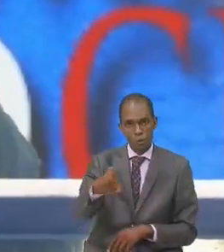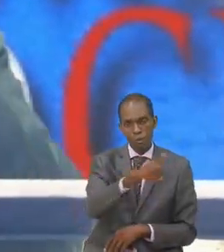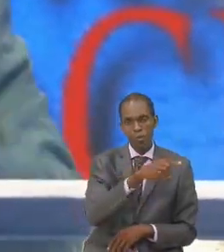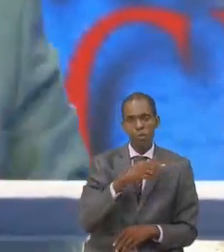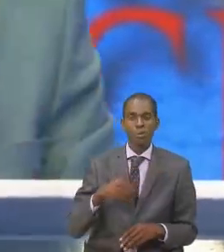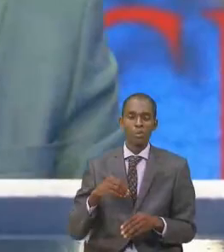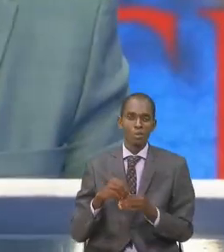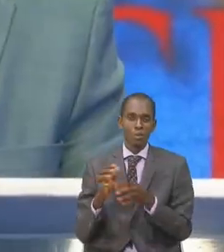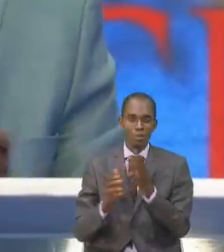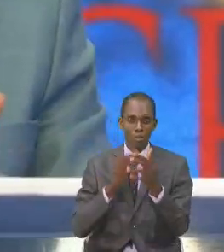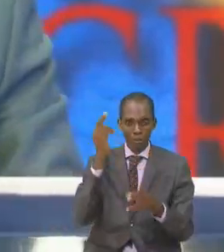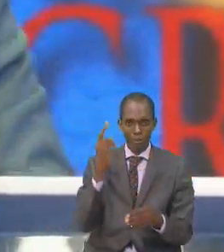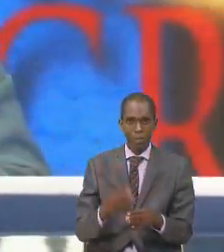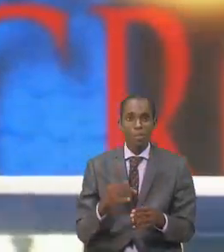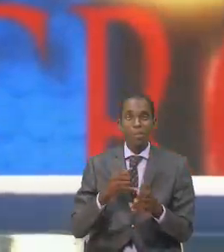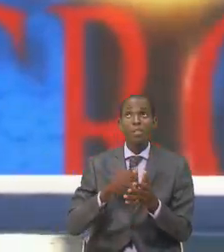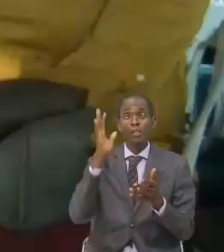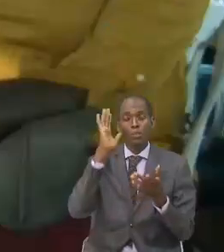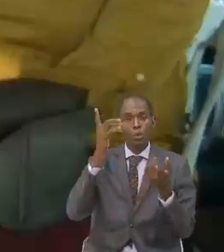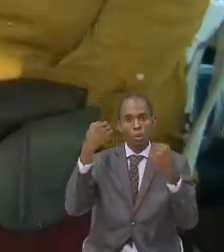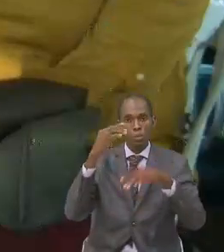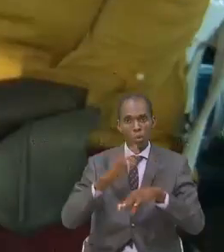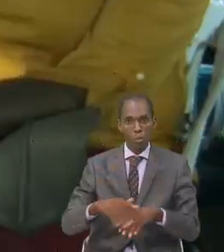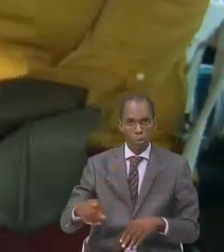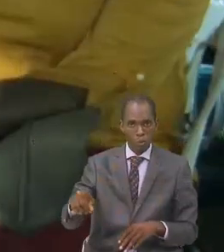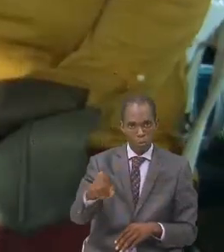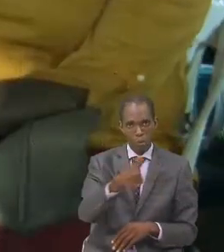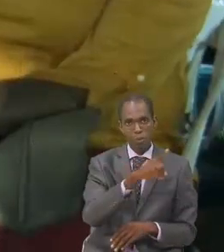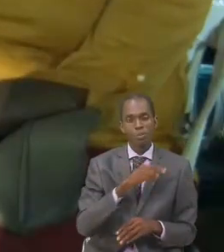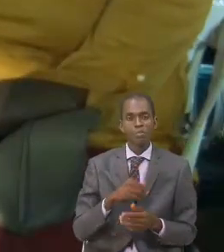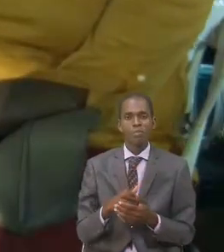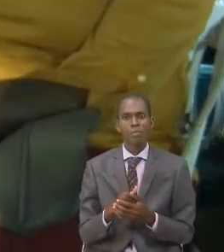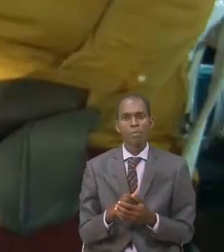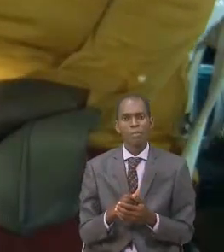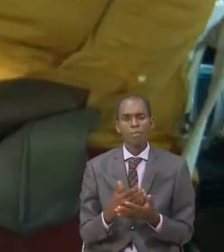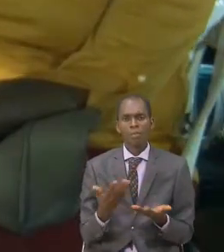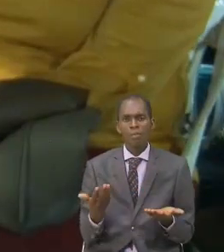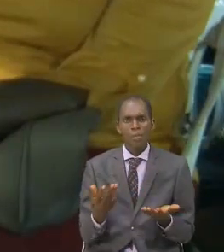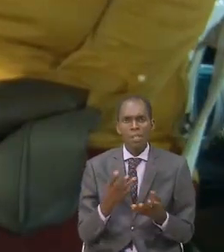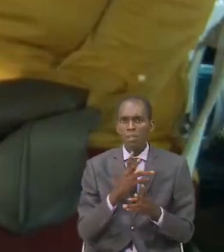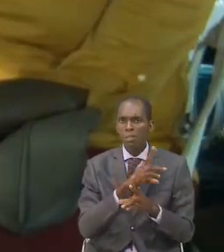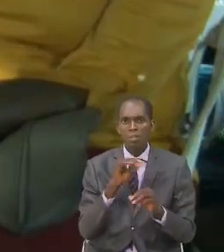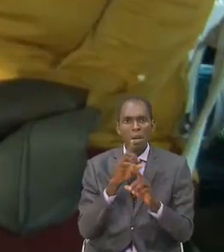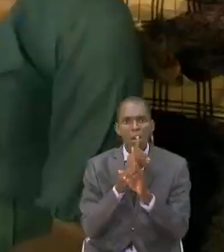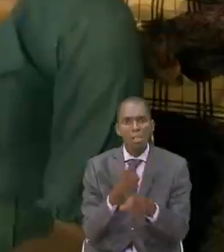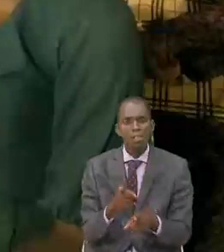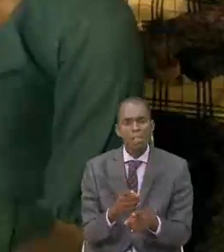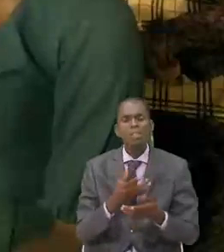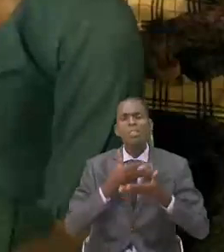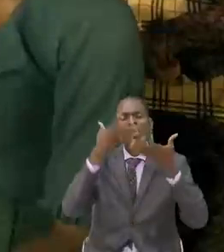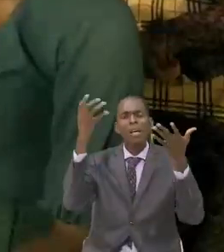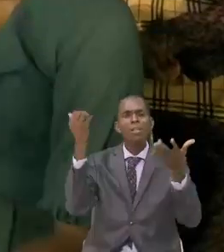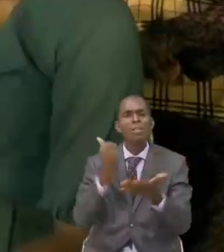all nations, it will come upon you. I said it will come upon you.